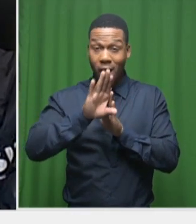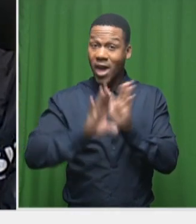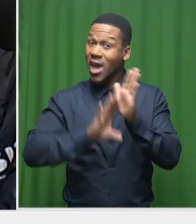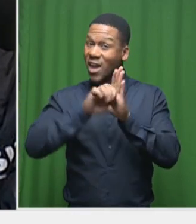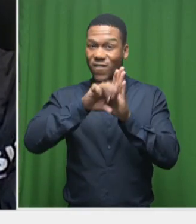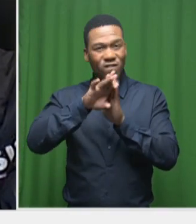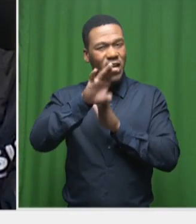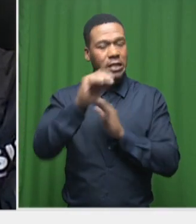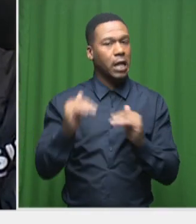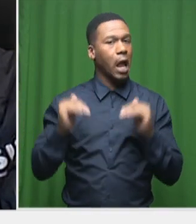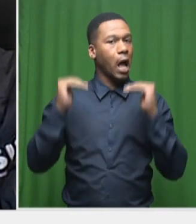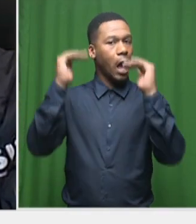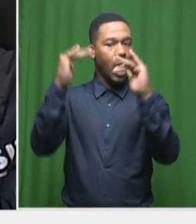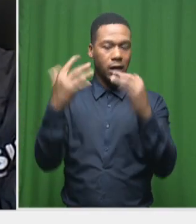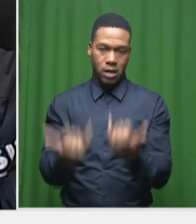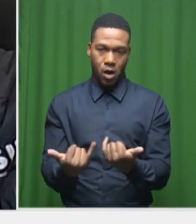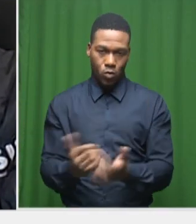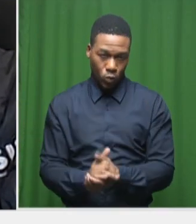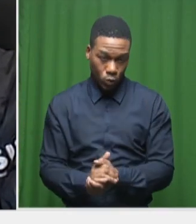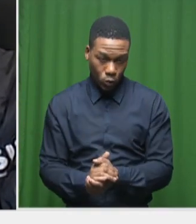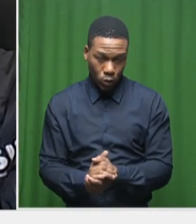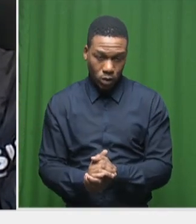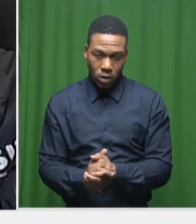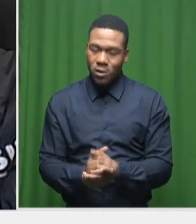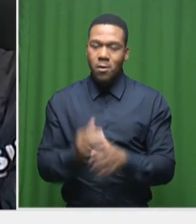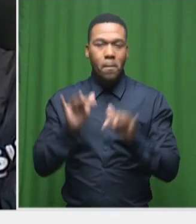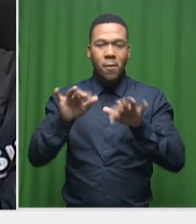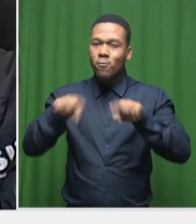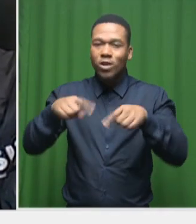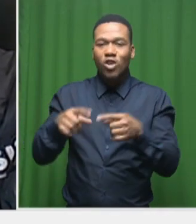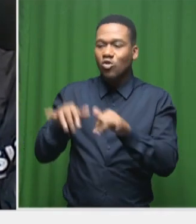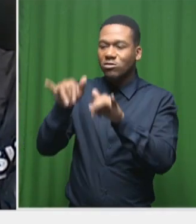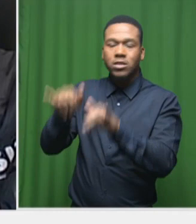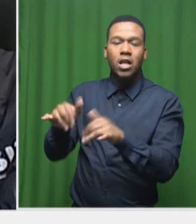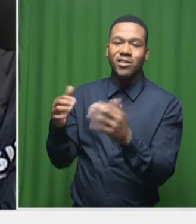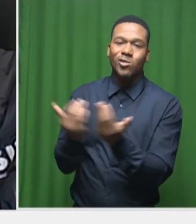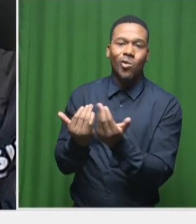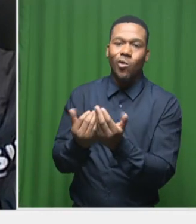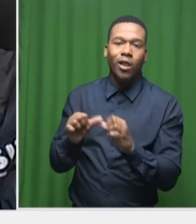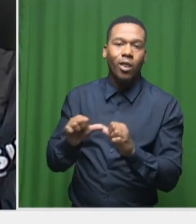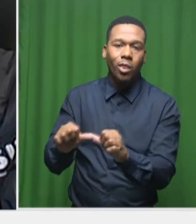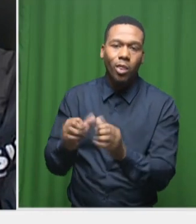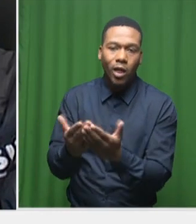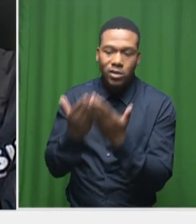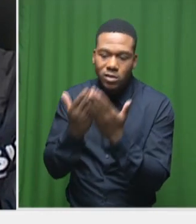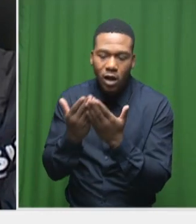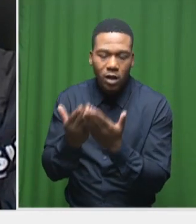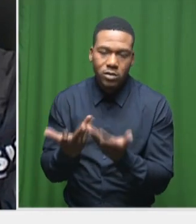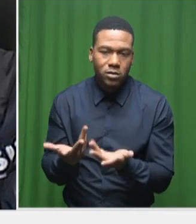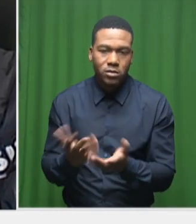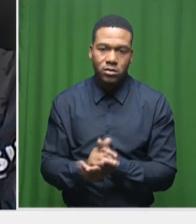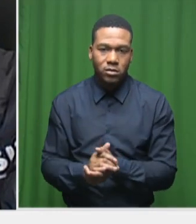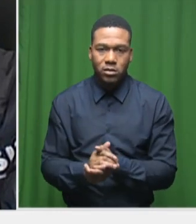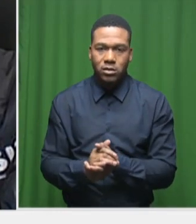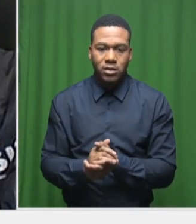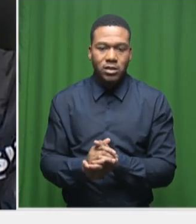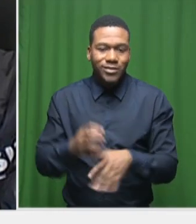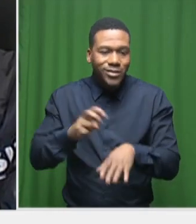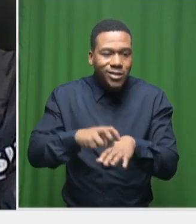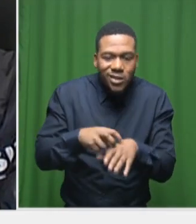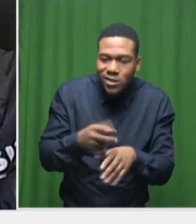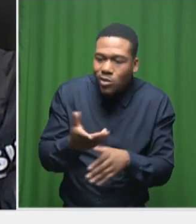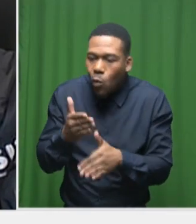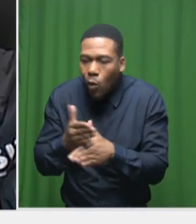can't afford to, stay in school and carry on learning. You find that a lot of the youth go out and try and do menial jobs to